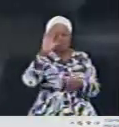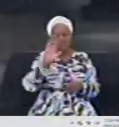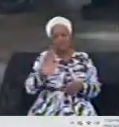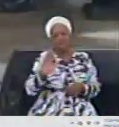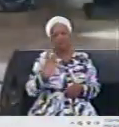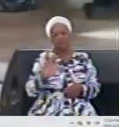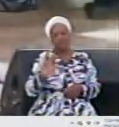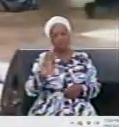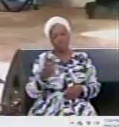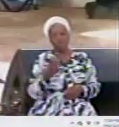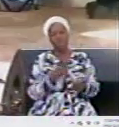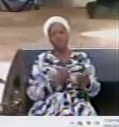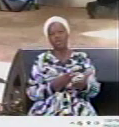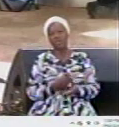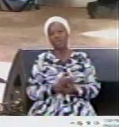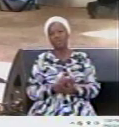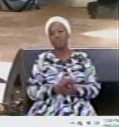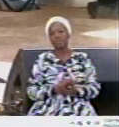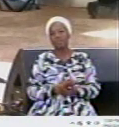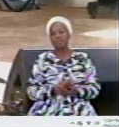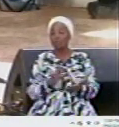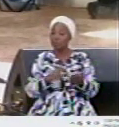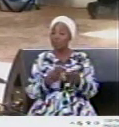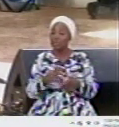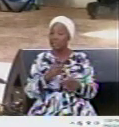twice. Some people think